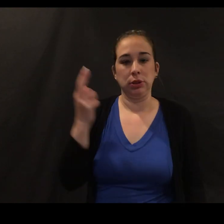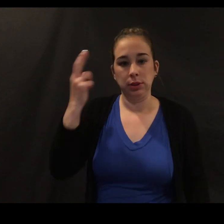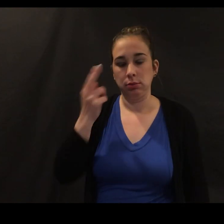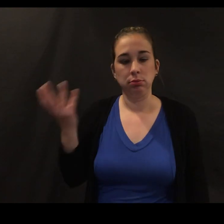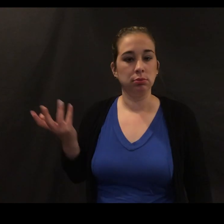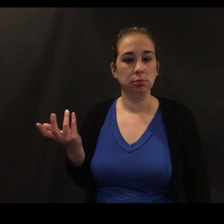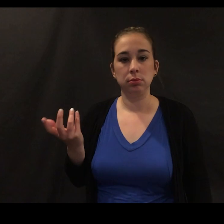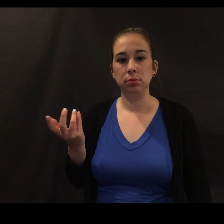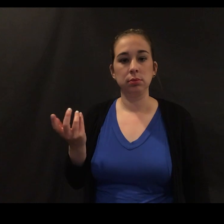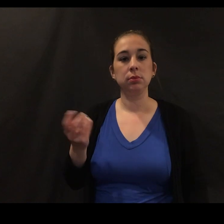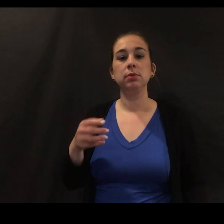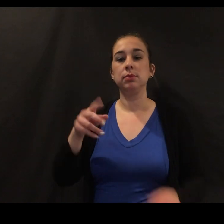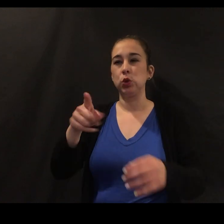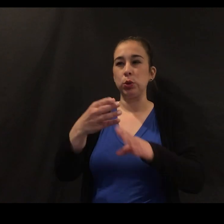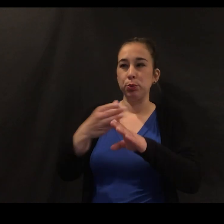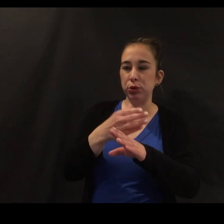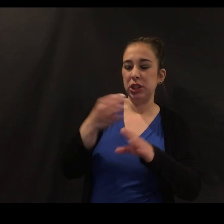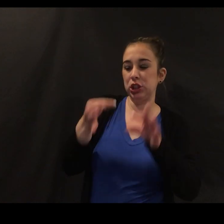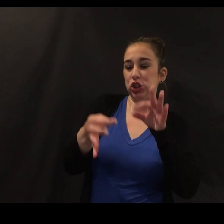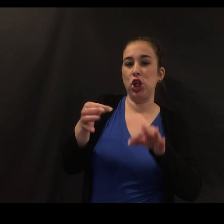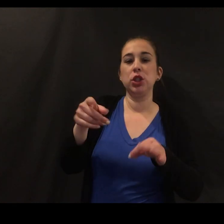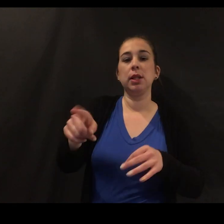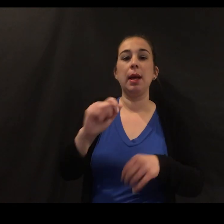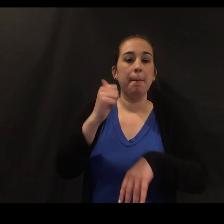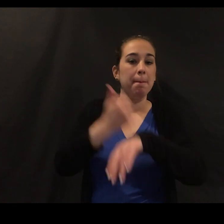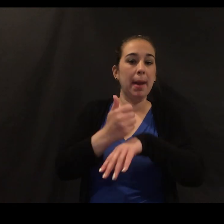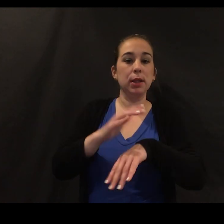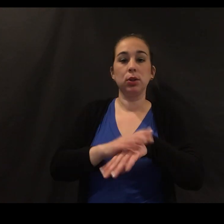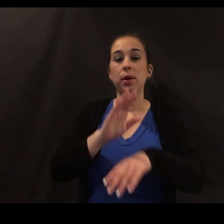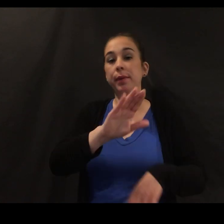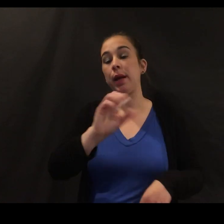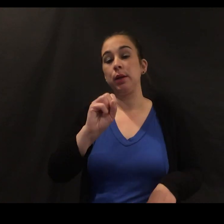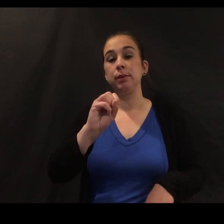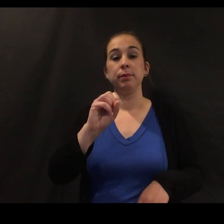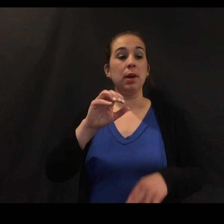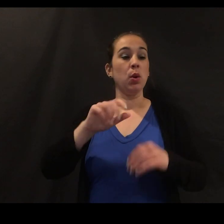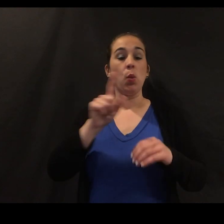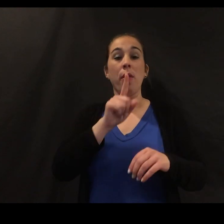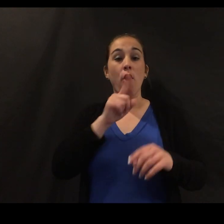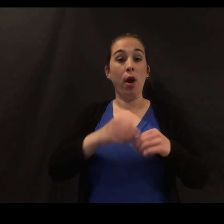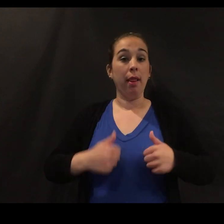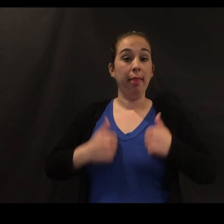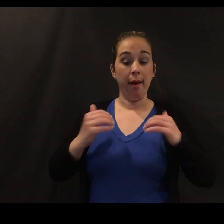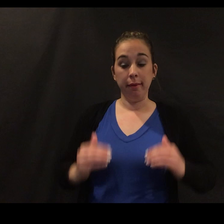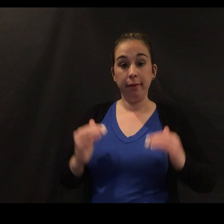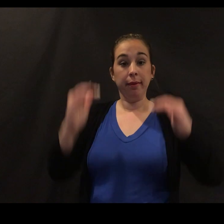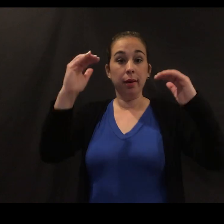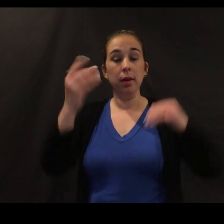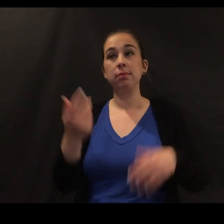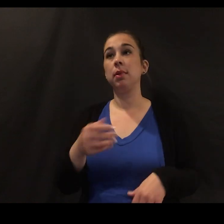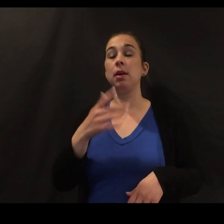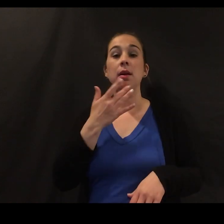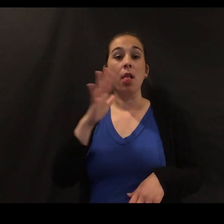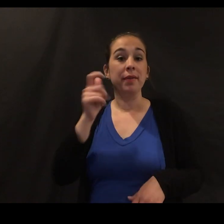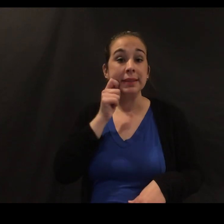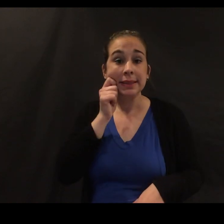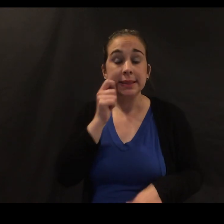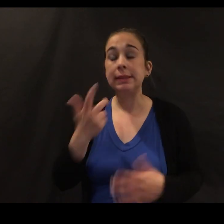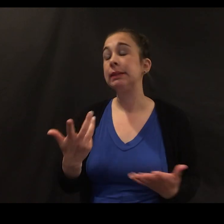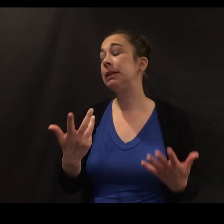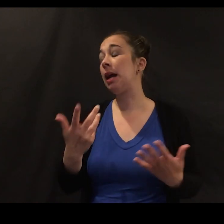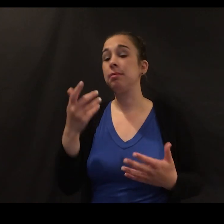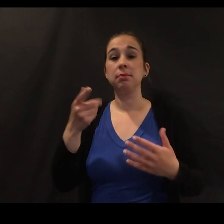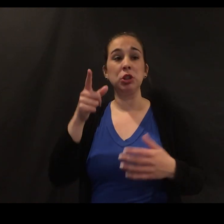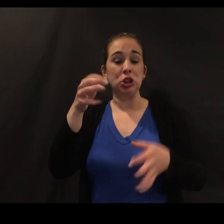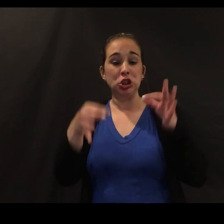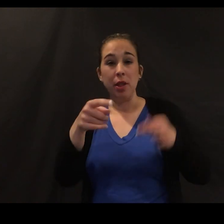It's prejudging someone on the basis of social status. It's prejudging someone on the basis of the color of their skin. It's prejudging someone on the basis of where they